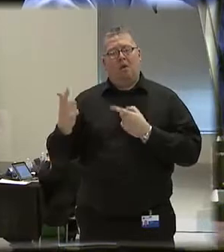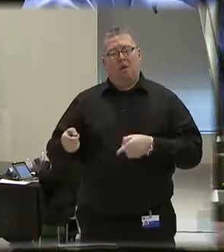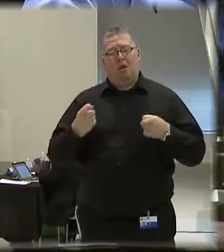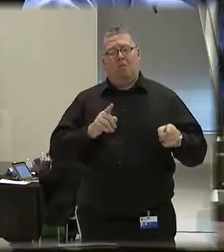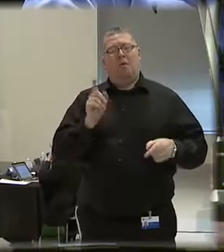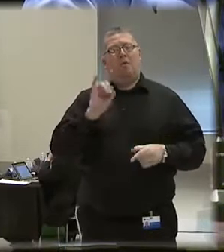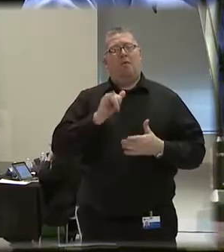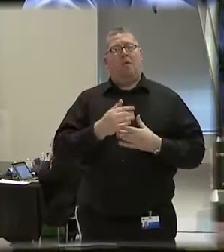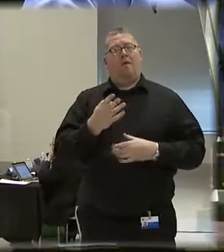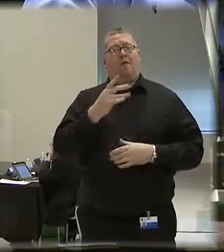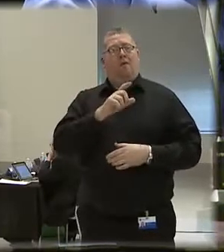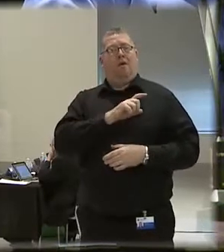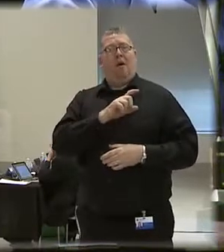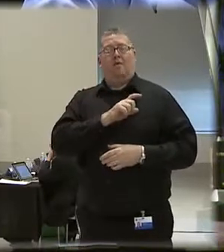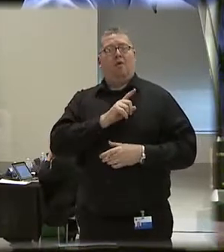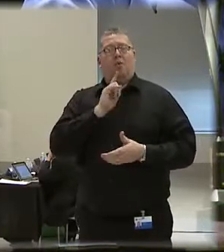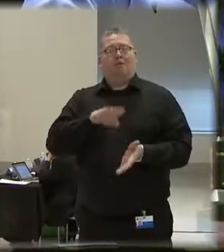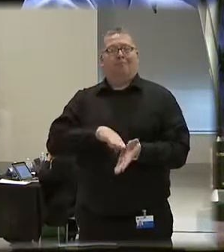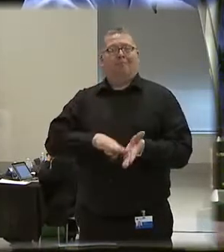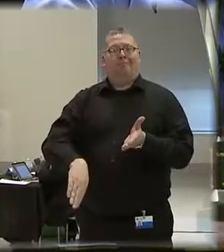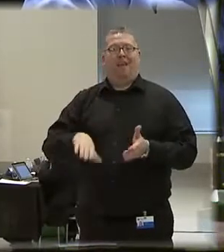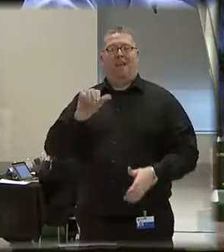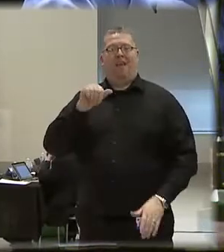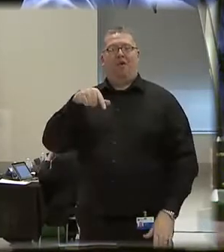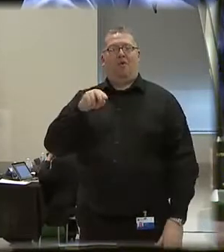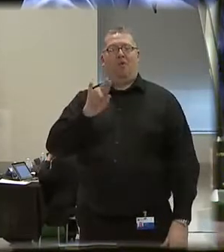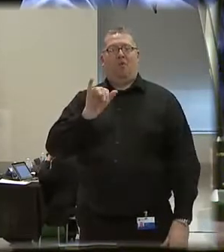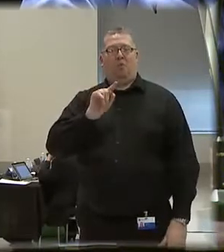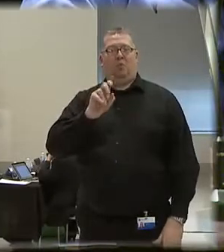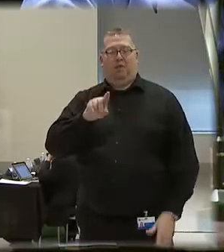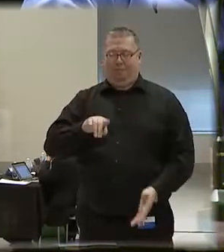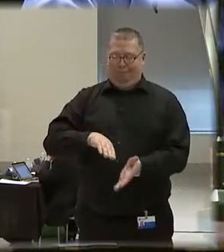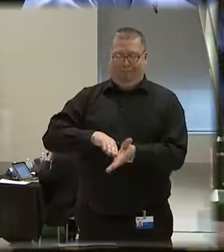4 officers were acquitted for